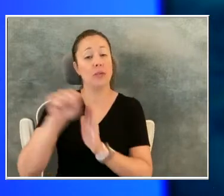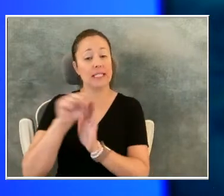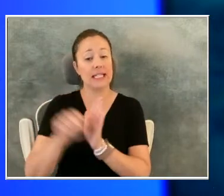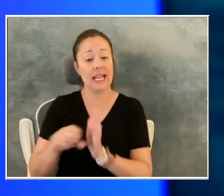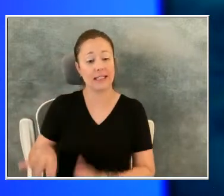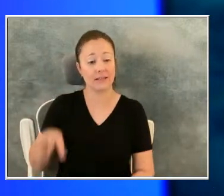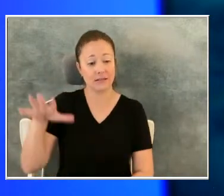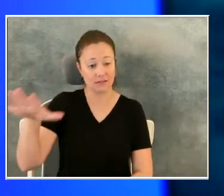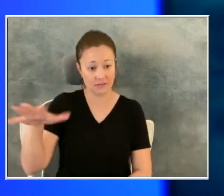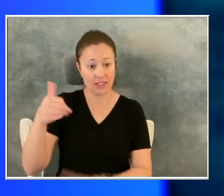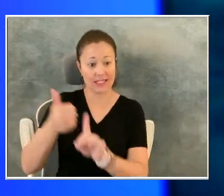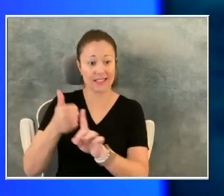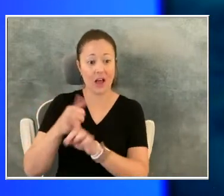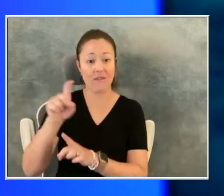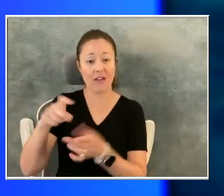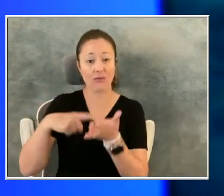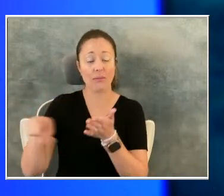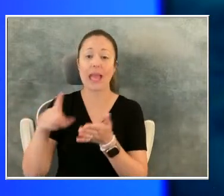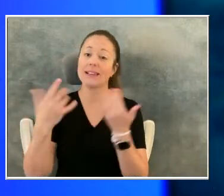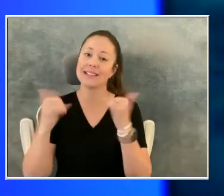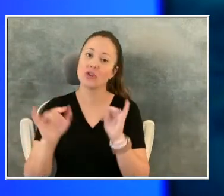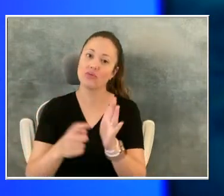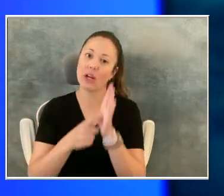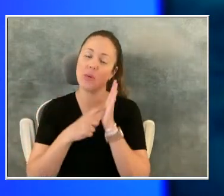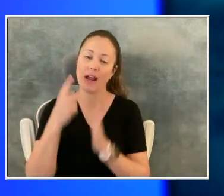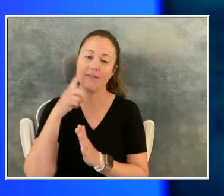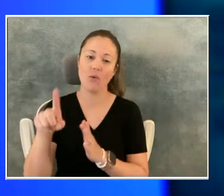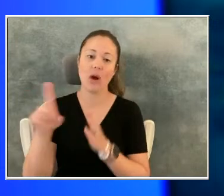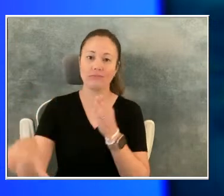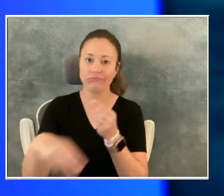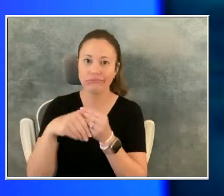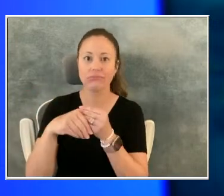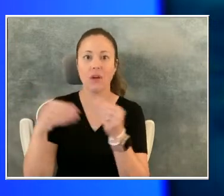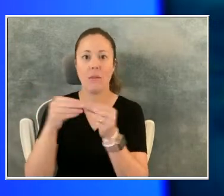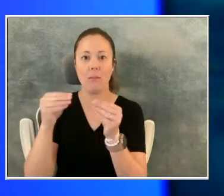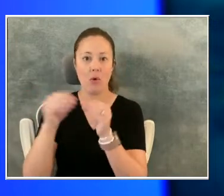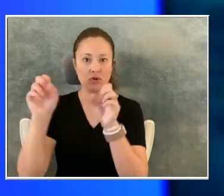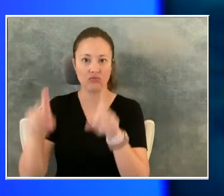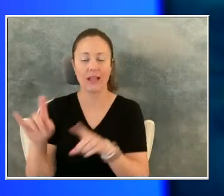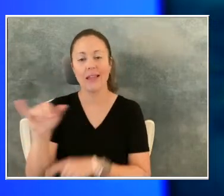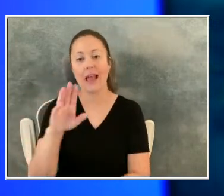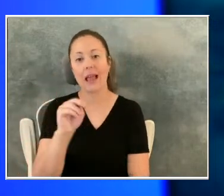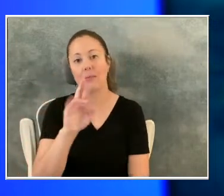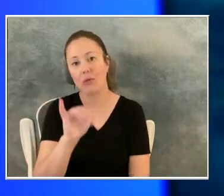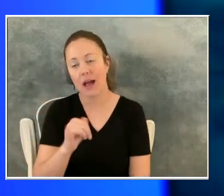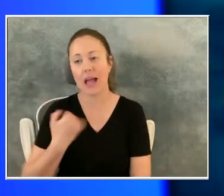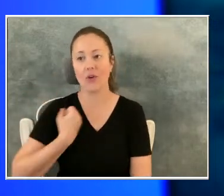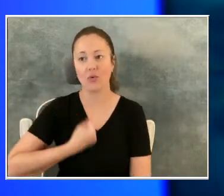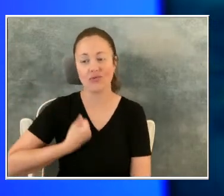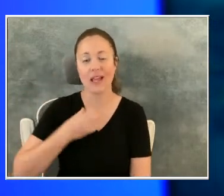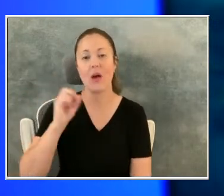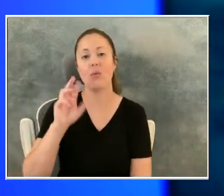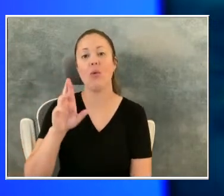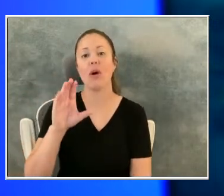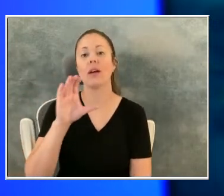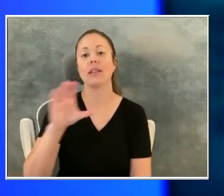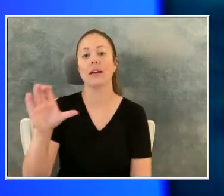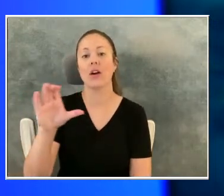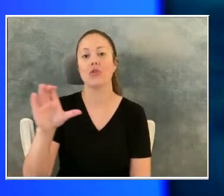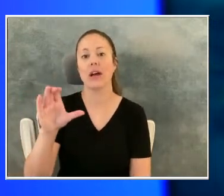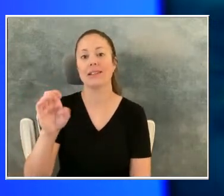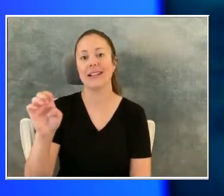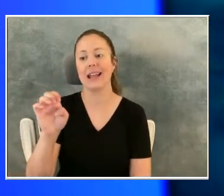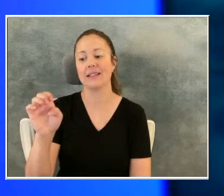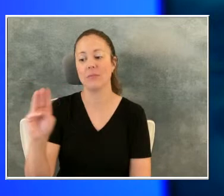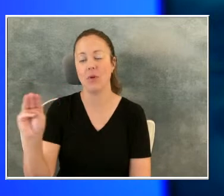and deductibles are still required for supplemental screening exams such as MRI, ultrasound, or contrast-enhanced mammography. Now